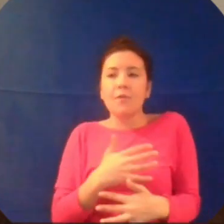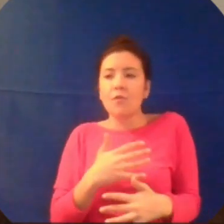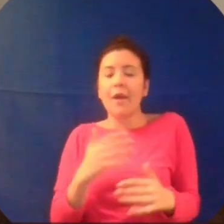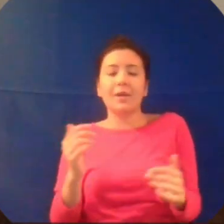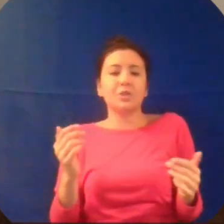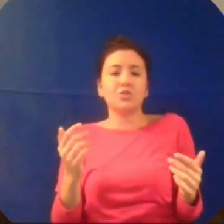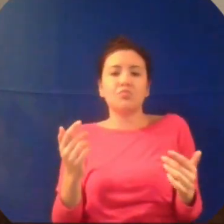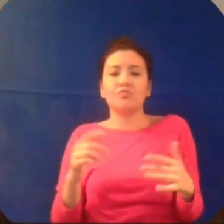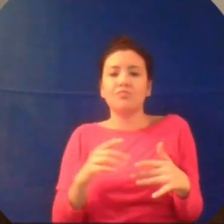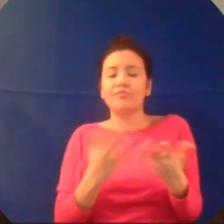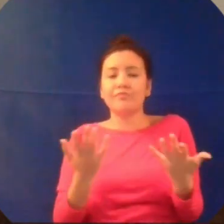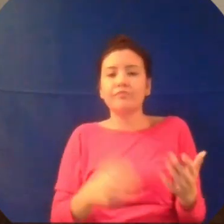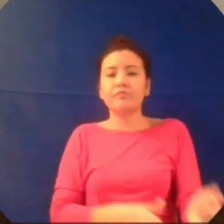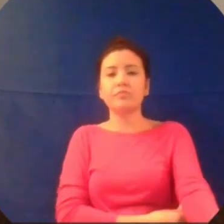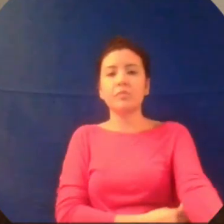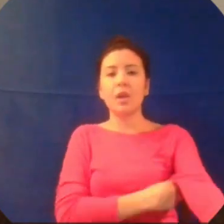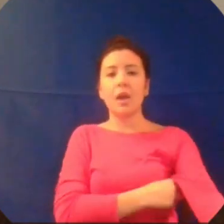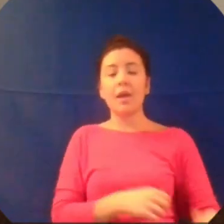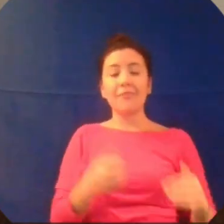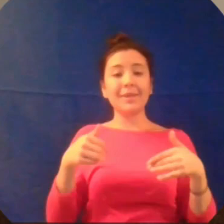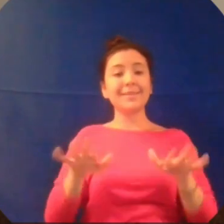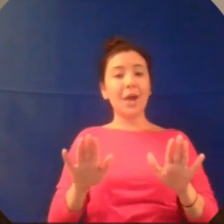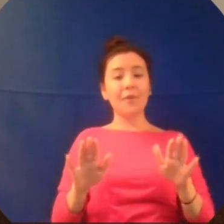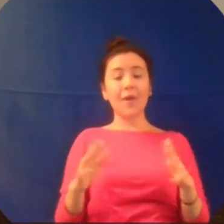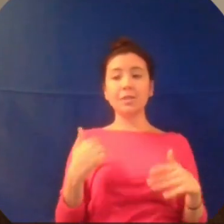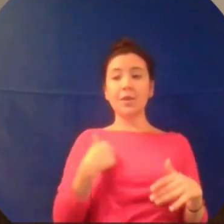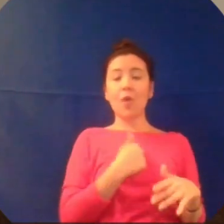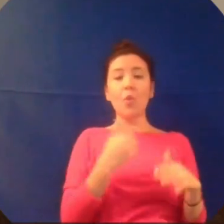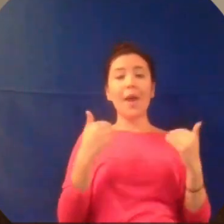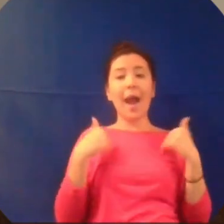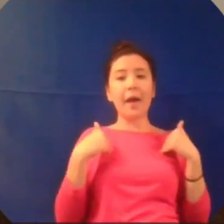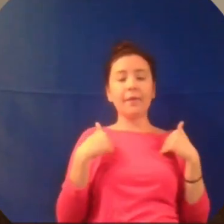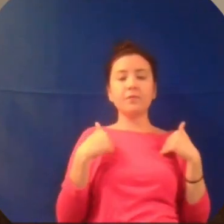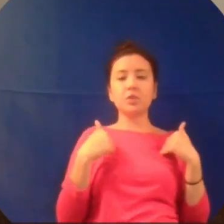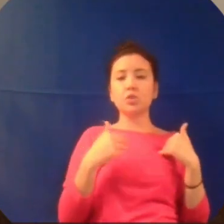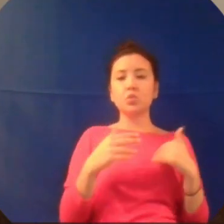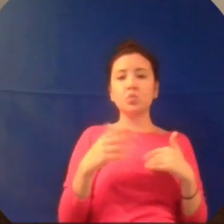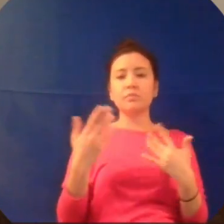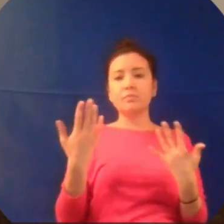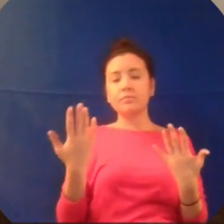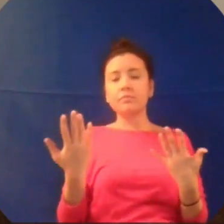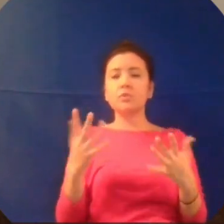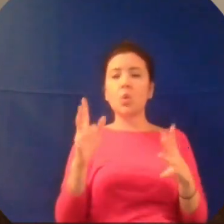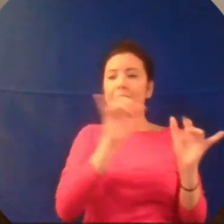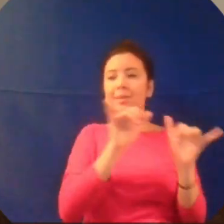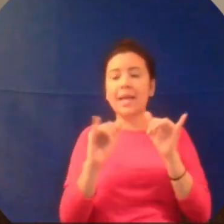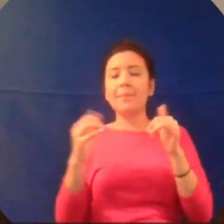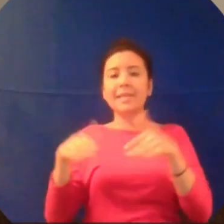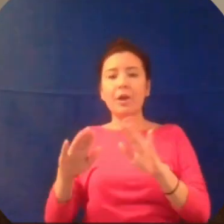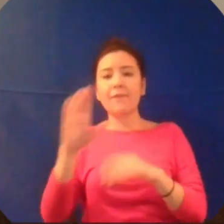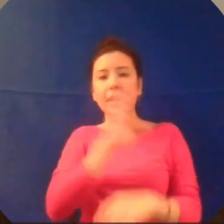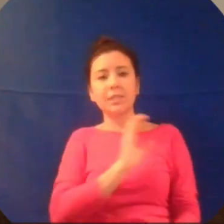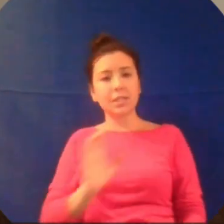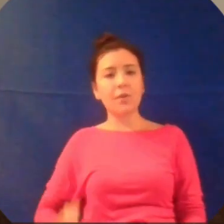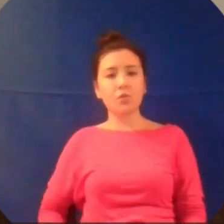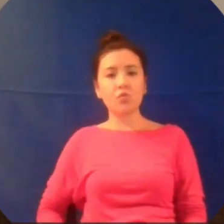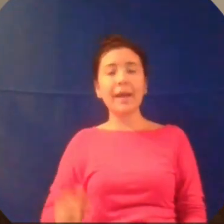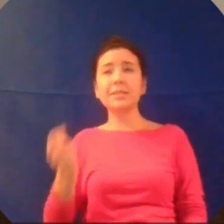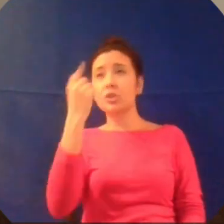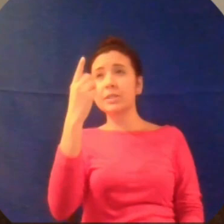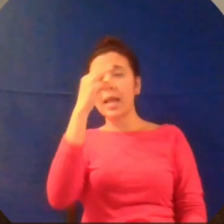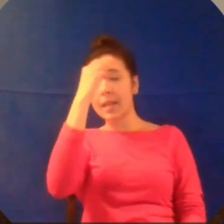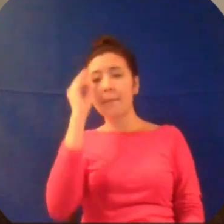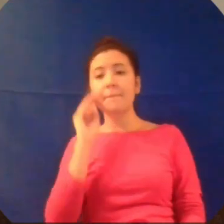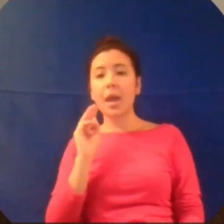being asked to do in the sacrifice of what we have to embrace, aligning us with the sacrifice of Christ, understanding what Mary